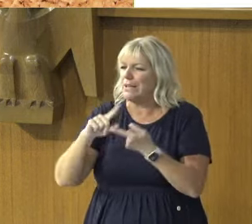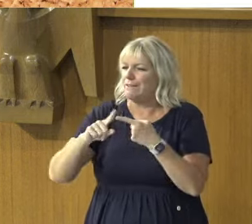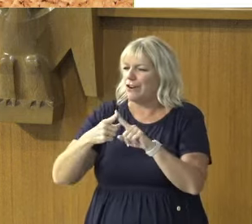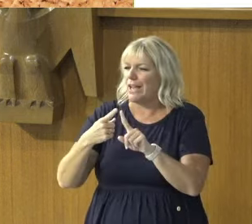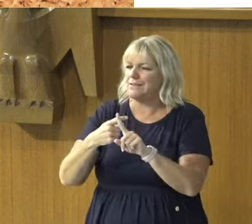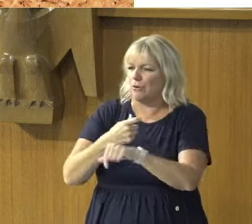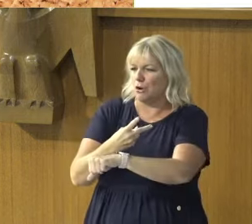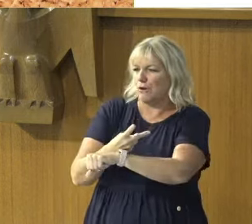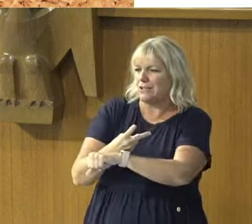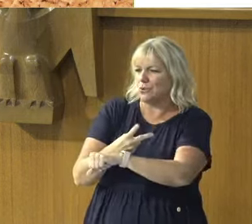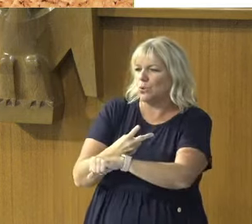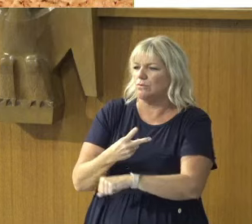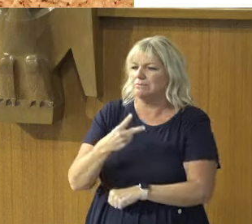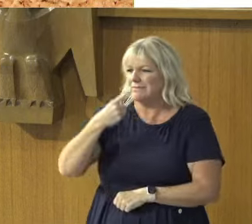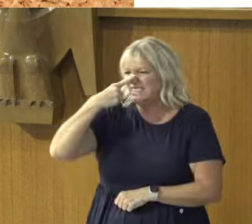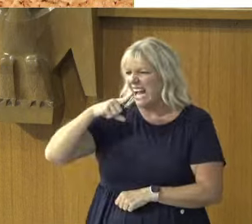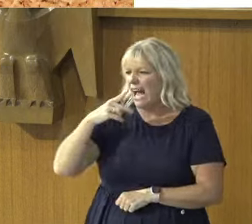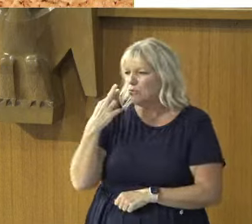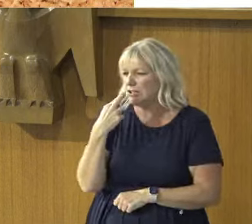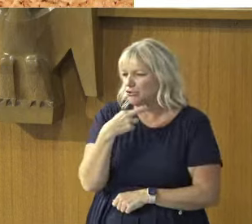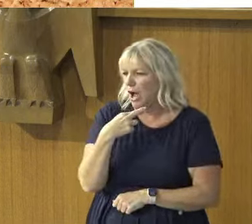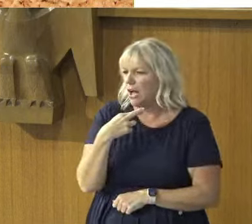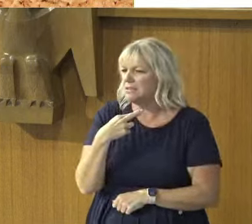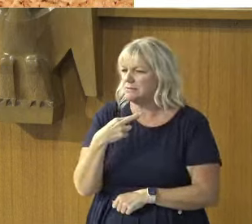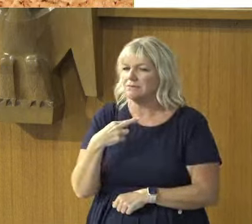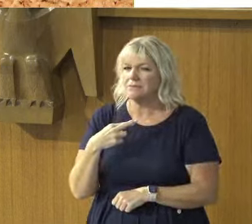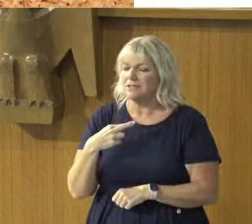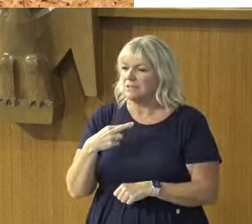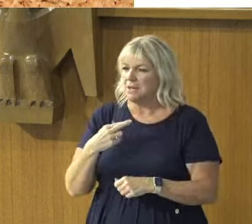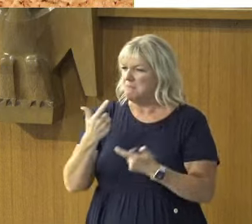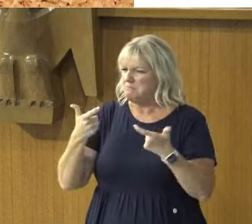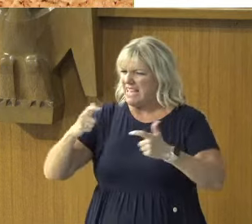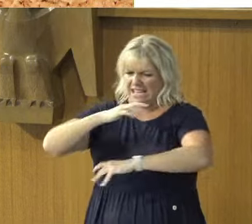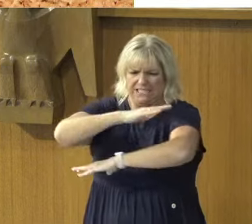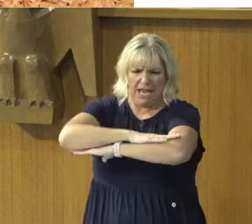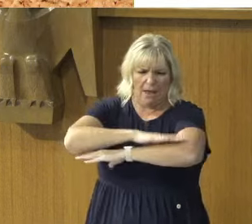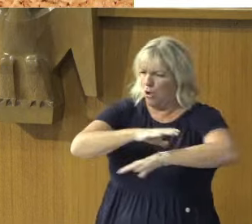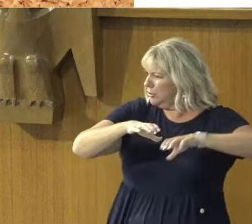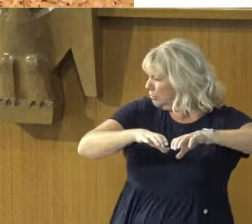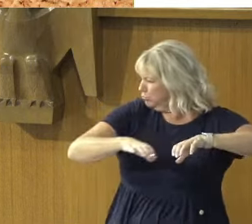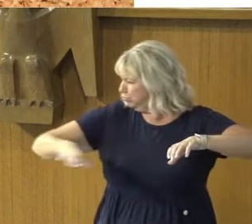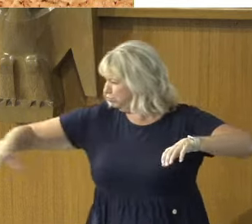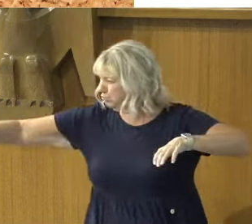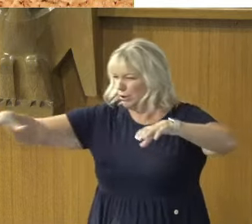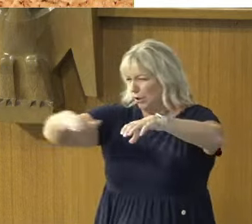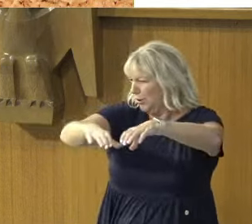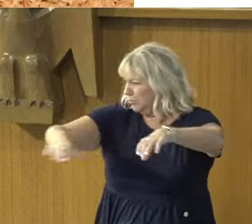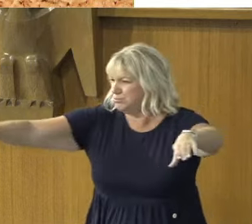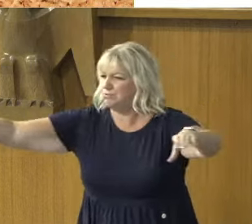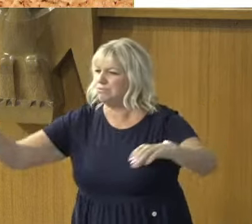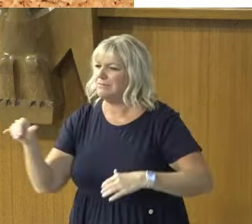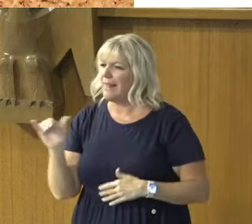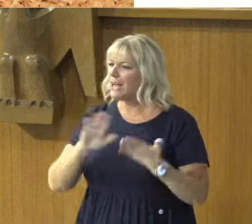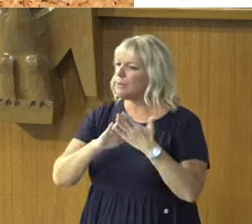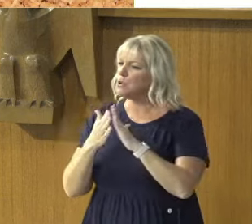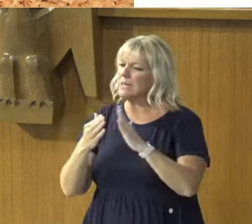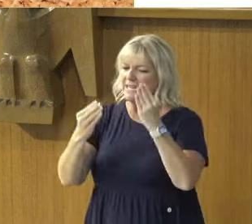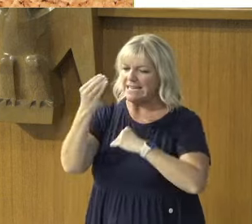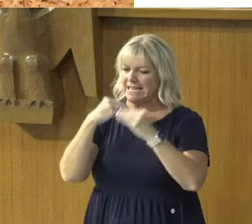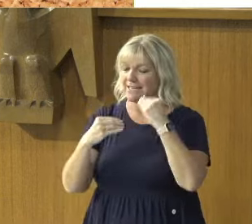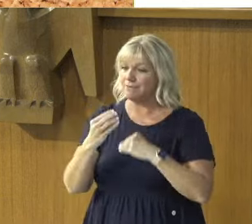It was a Thai place, and it had long farmhouse-style community tables. Our food had just been